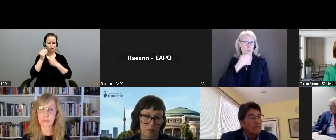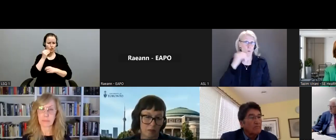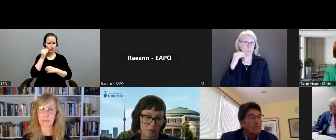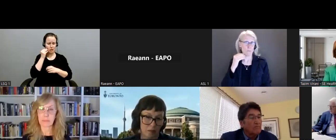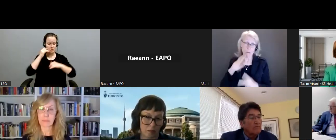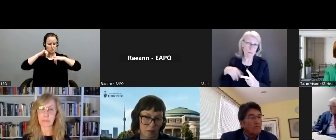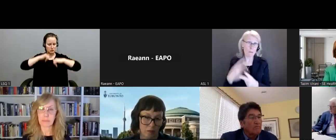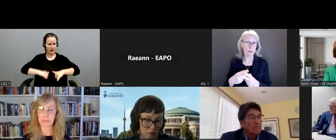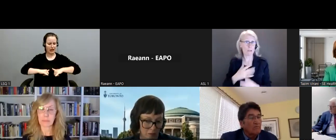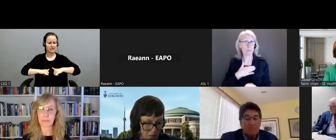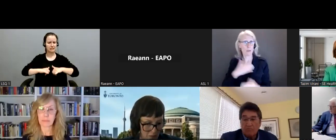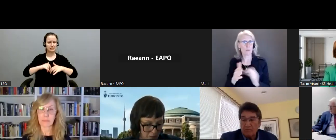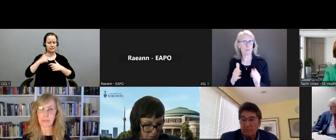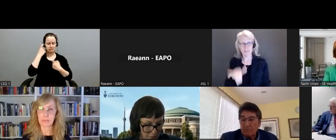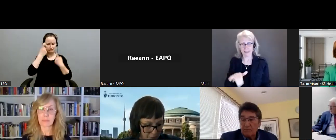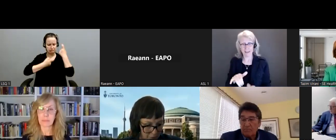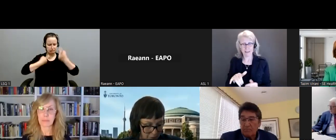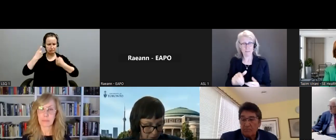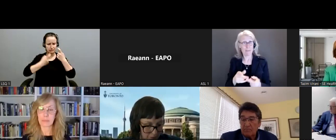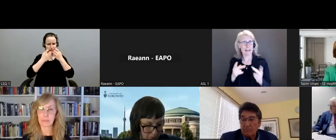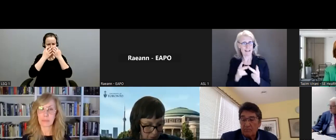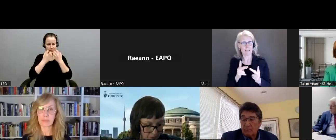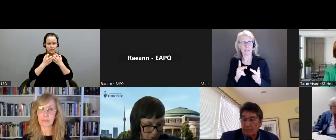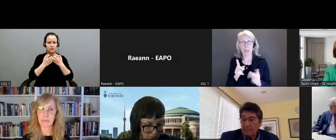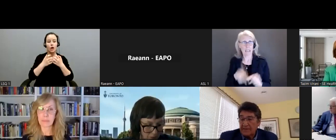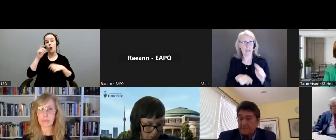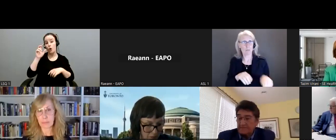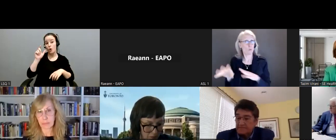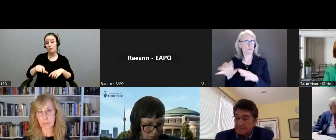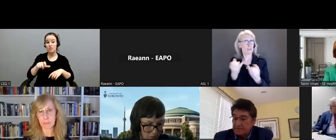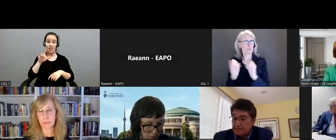need to be because I have physical disabilities. I'm really